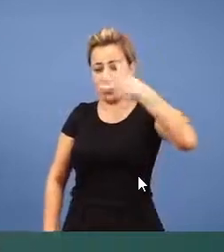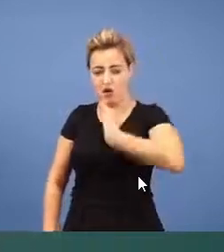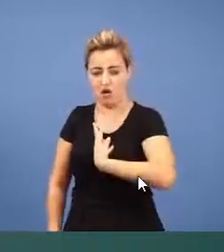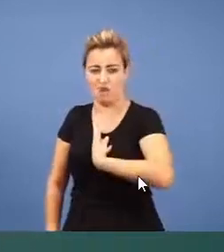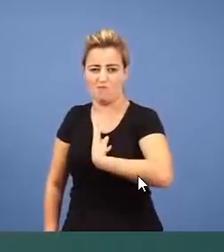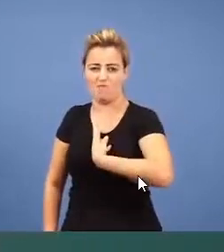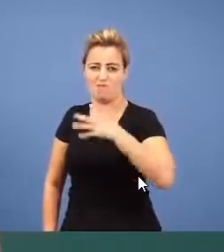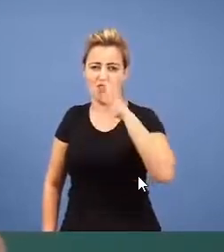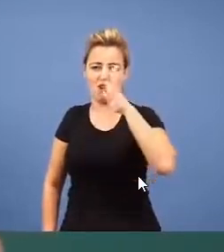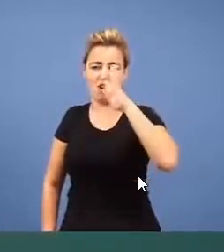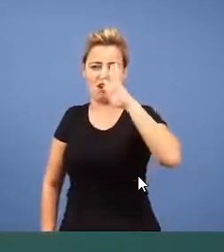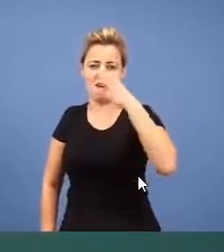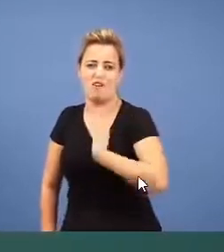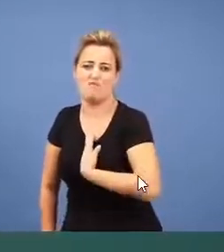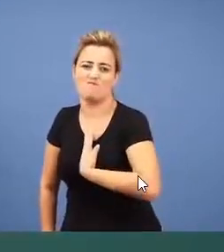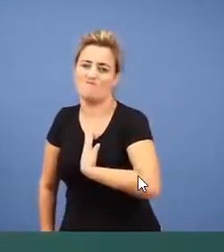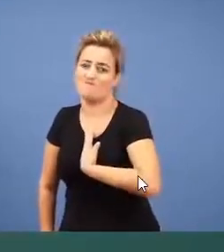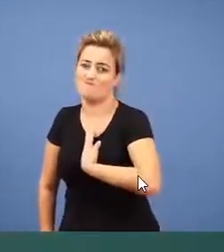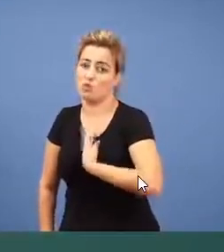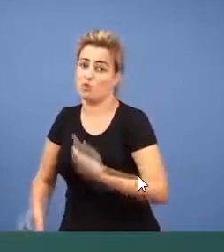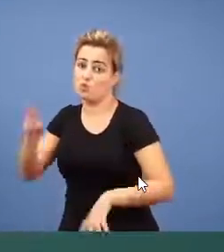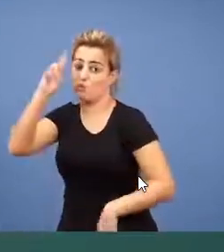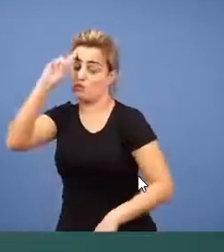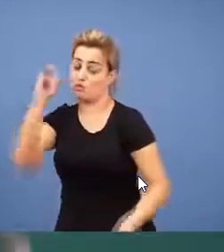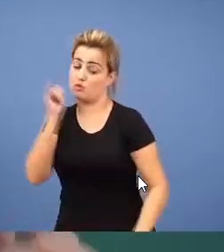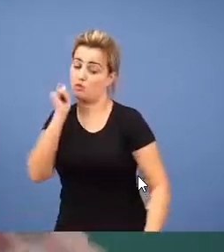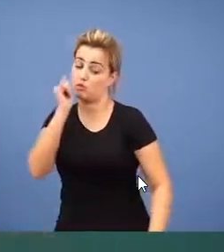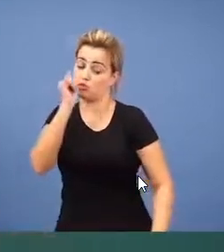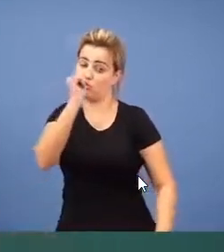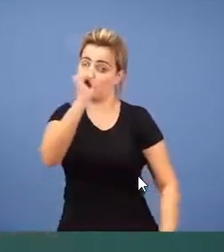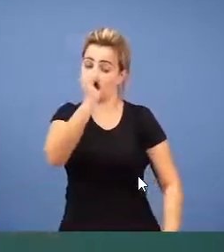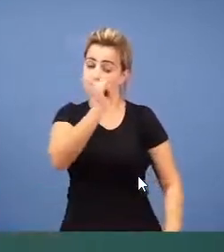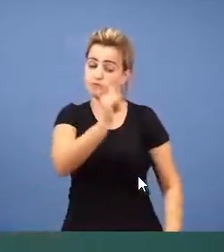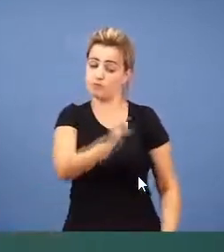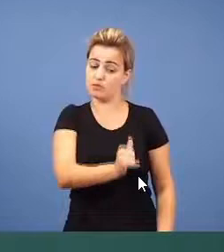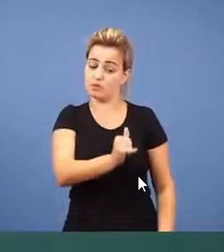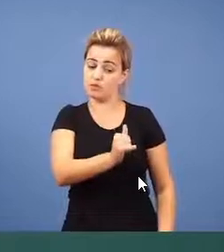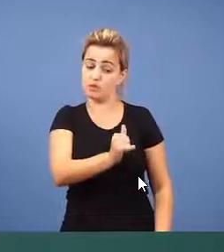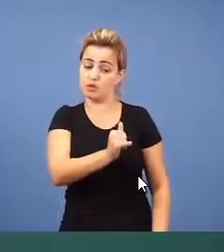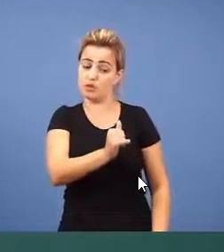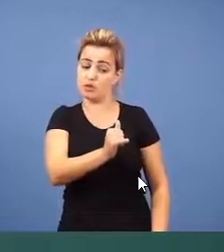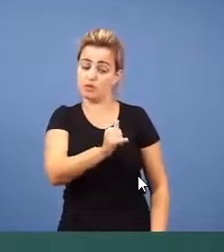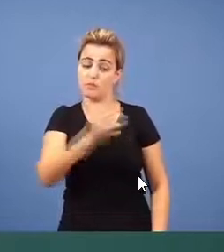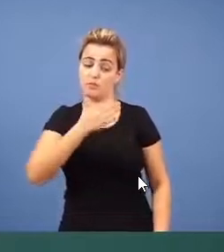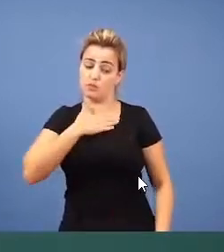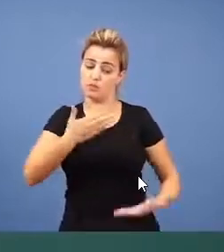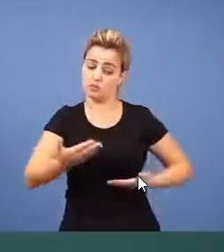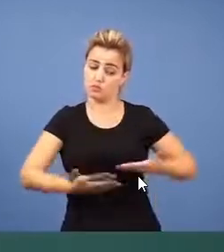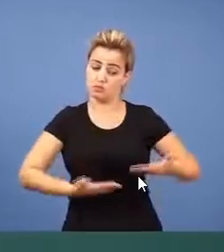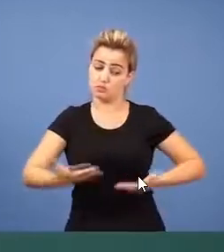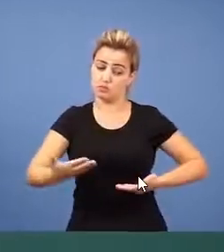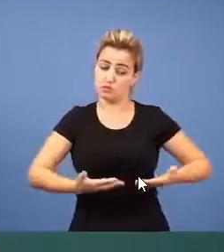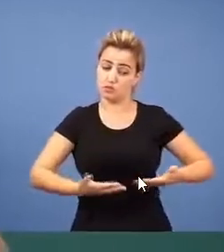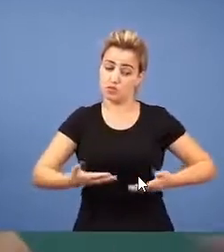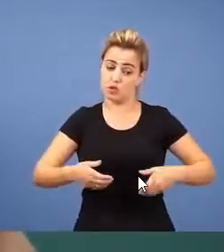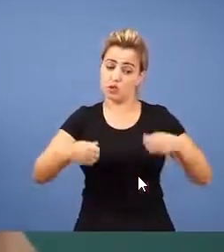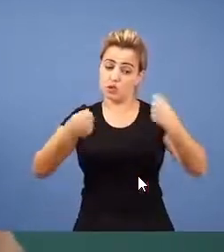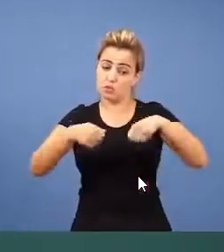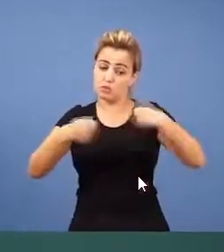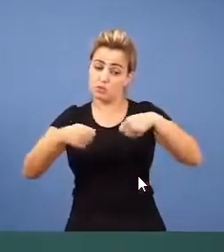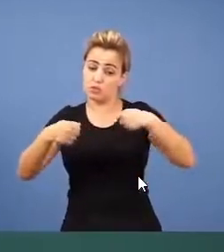And there were stones that were stumbling blocks to other people. And the Lord was saying to this brethren,